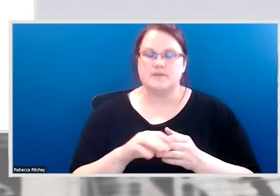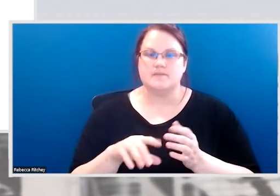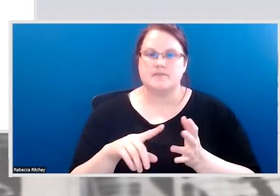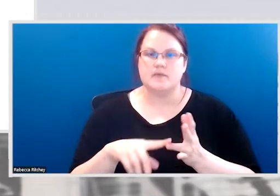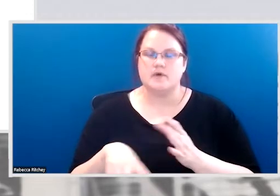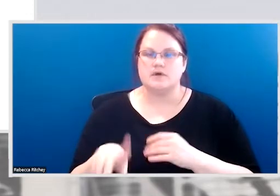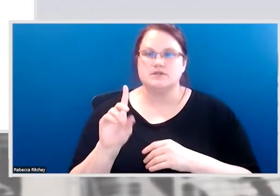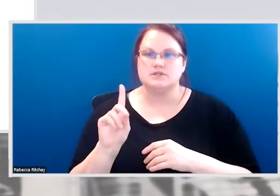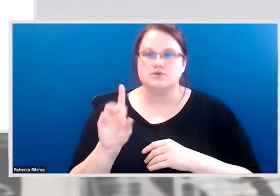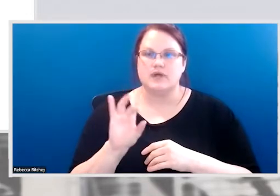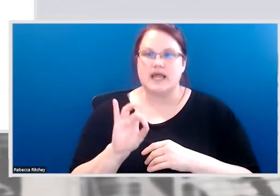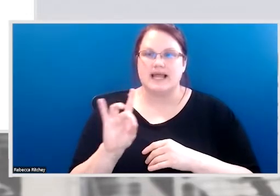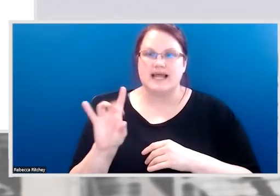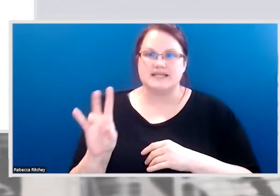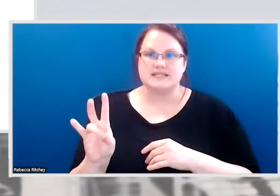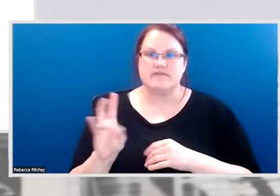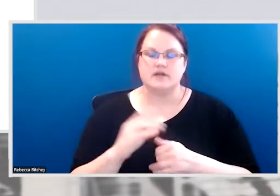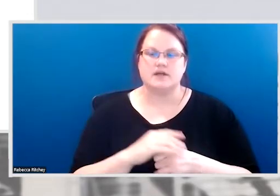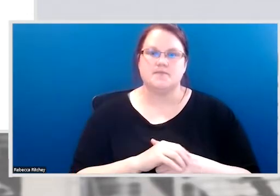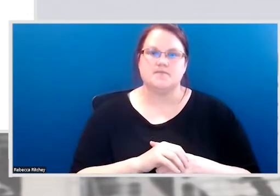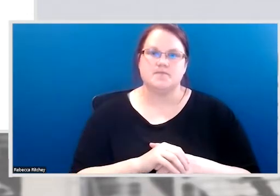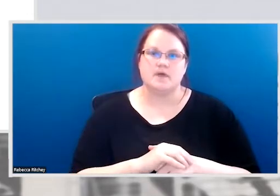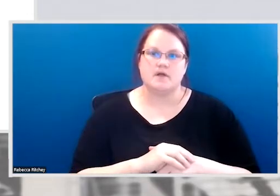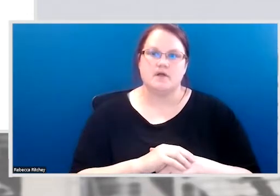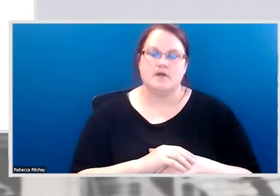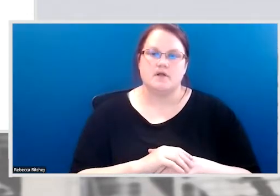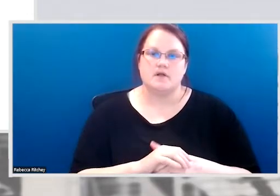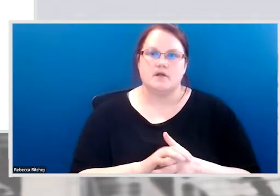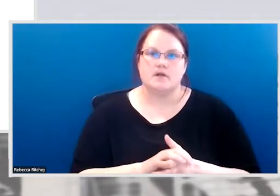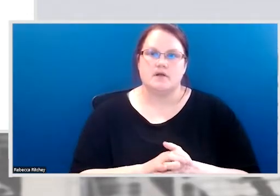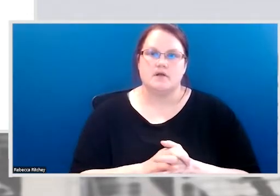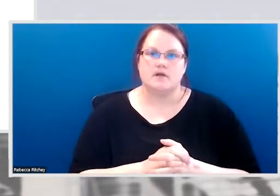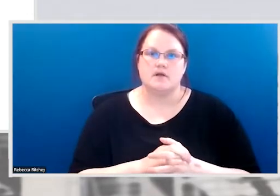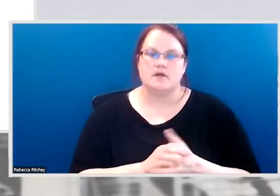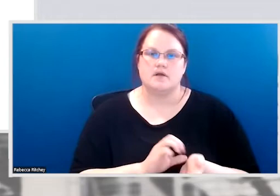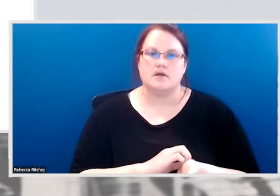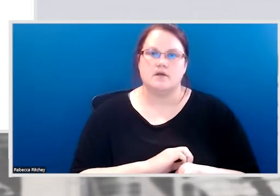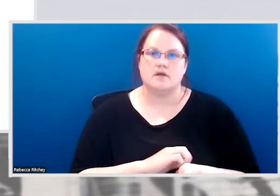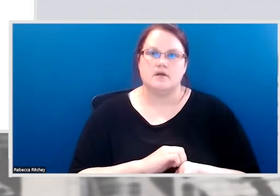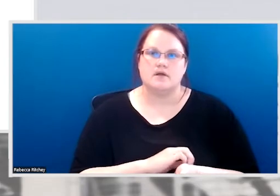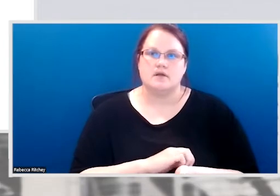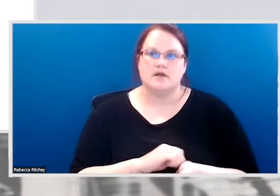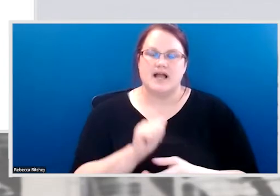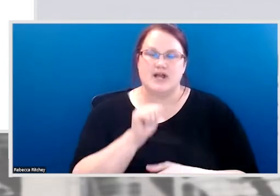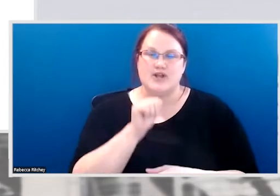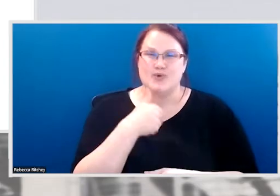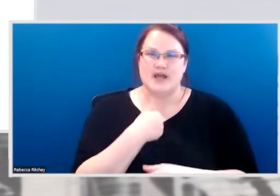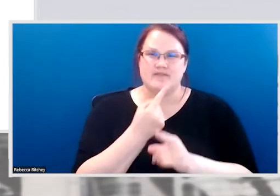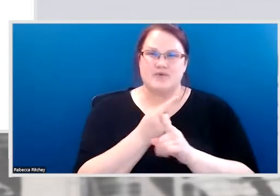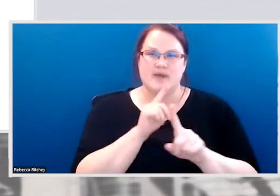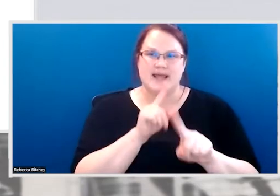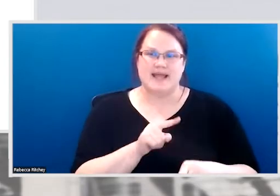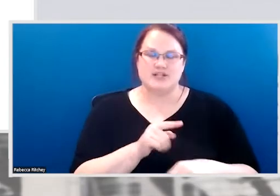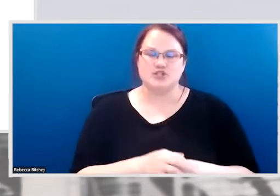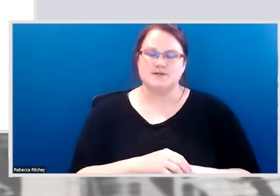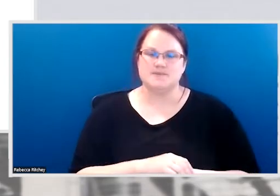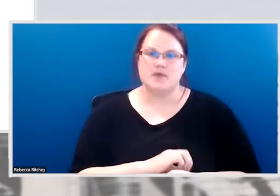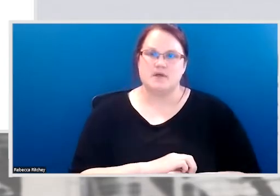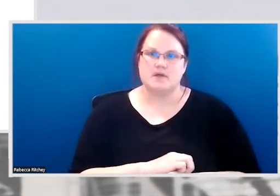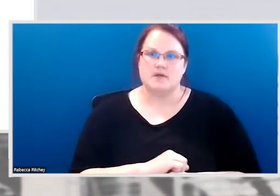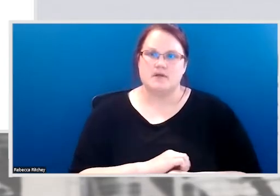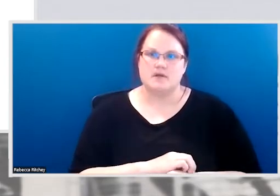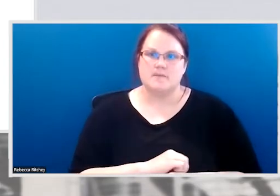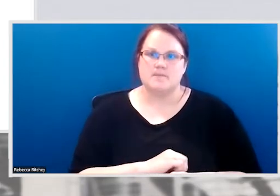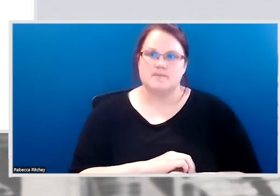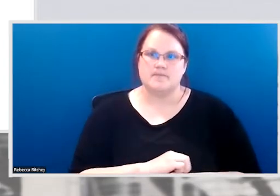is 887. Brendan, unfortunately, I have to ask you to come up mute again and get the right answer. My notes are on another screen right now. But I think